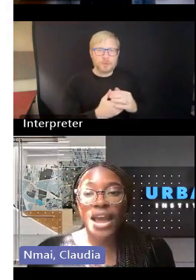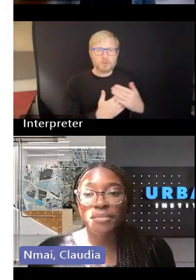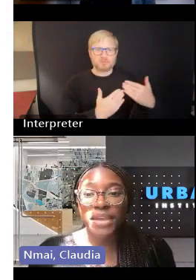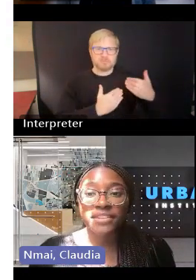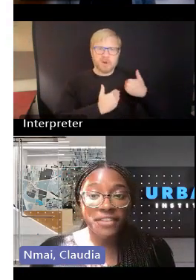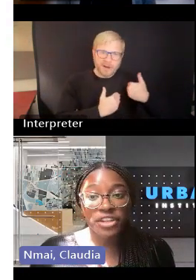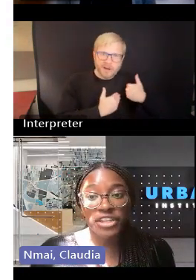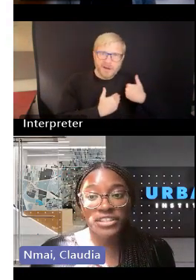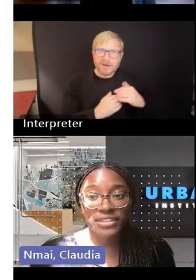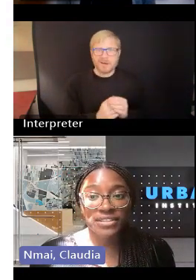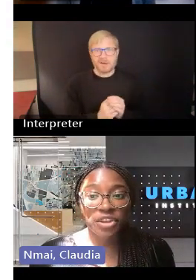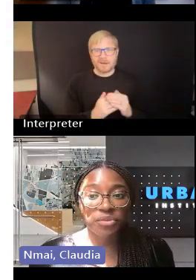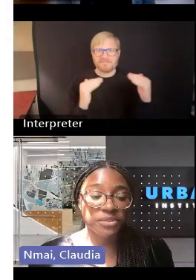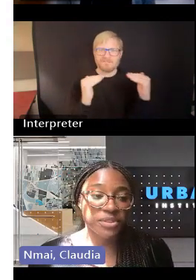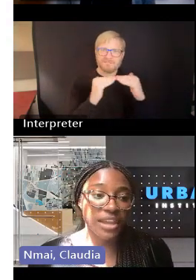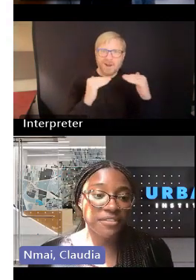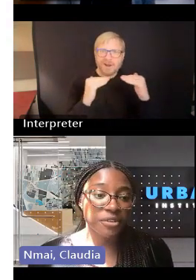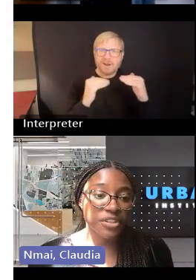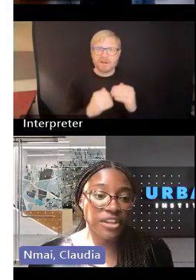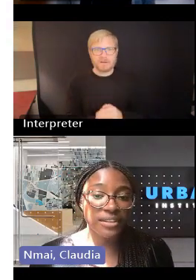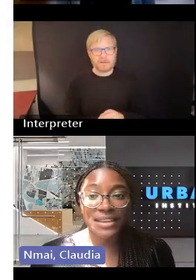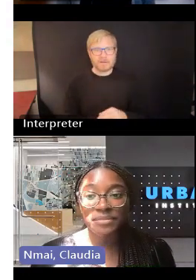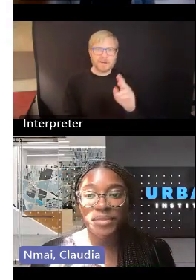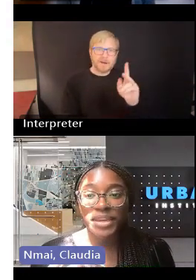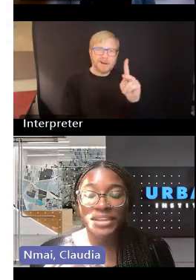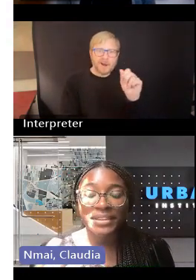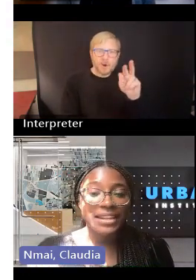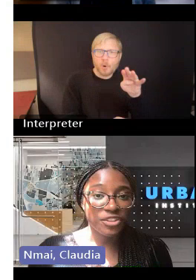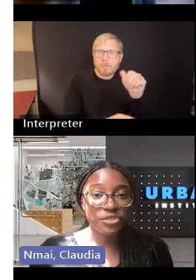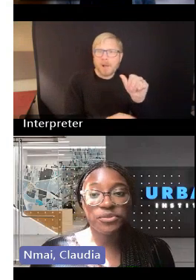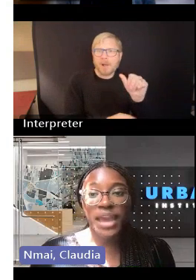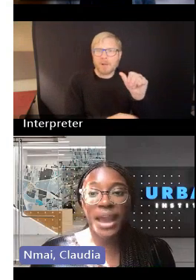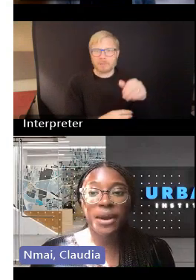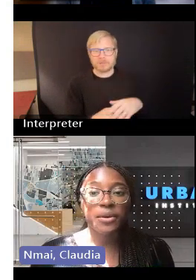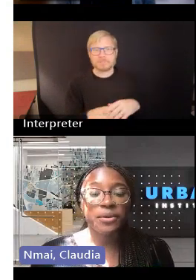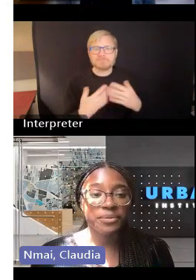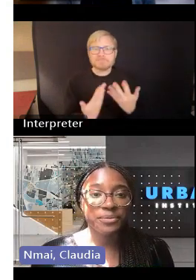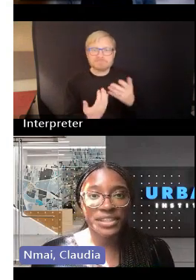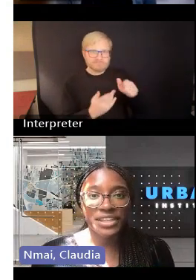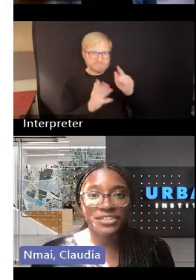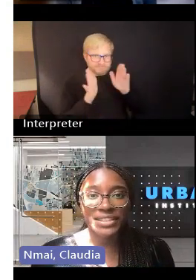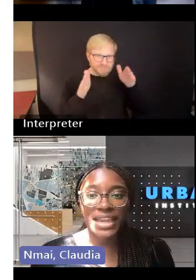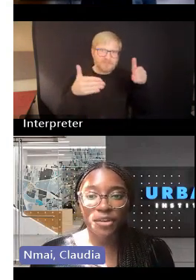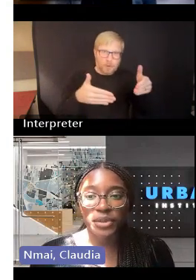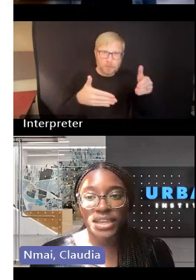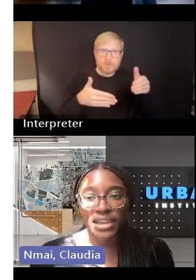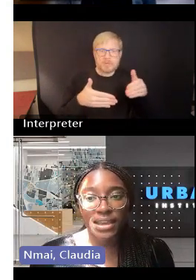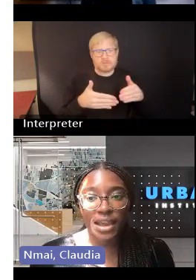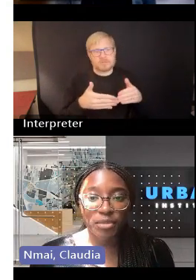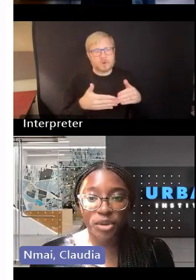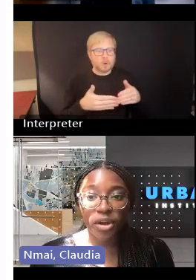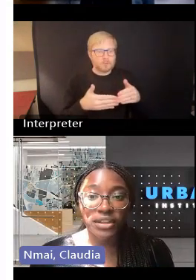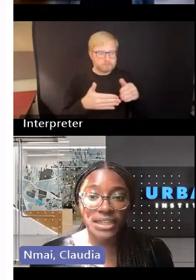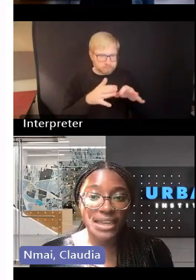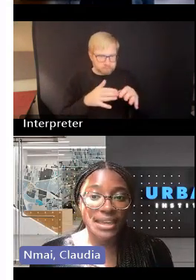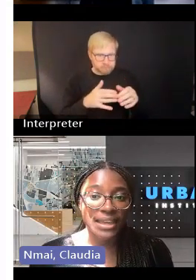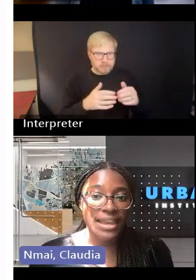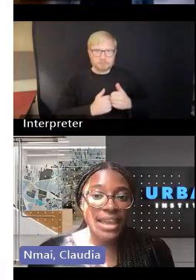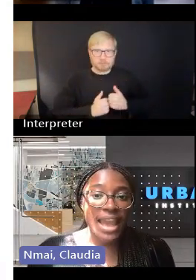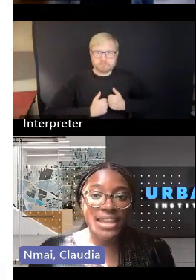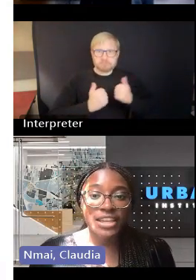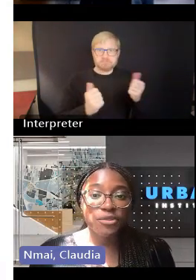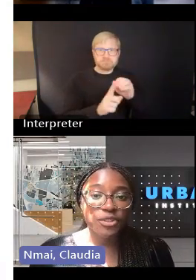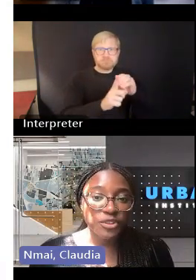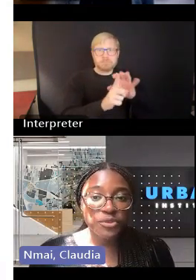karma, and fairness. And so this was kind of focused on like getting the truth out, really addressing equity and